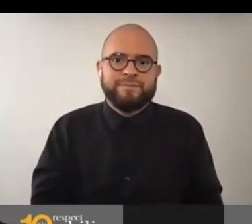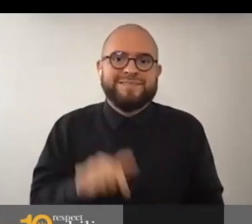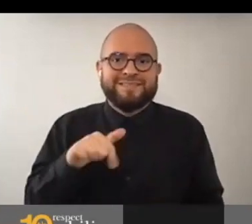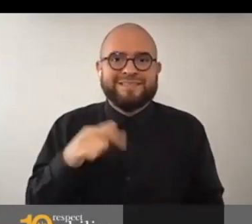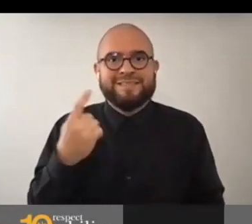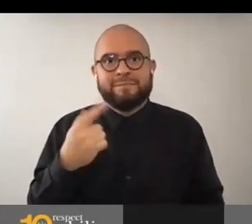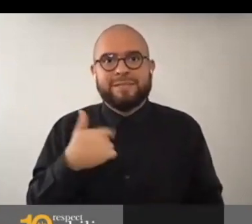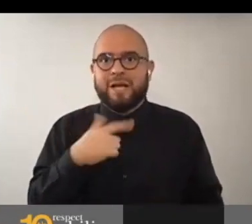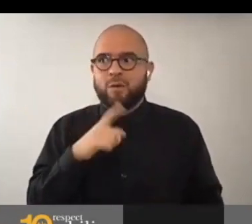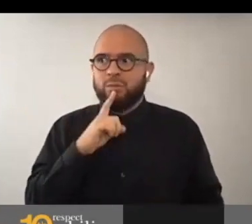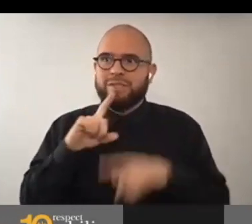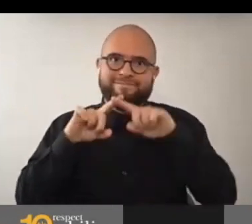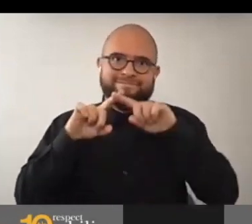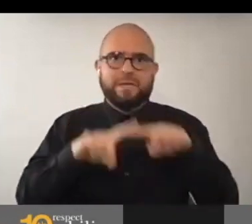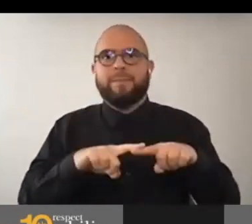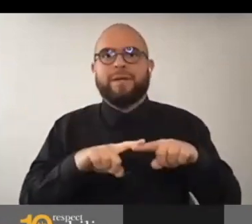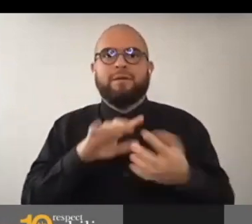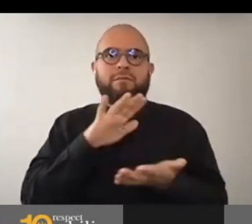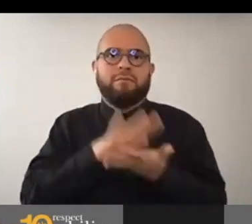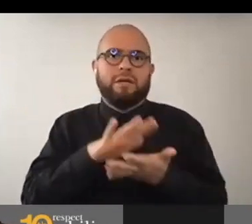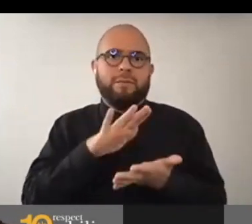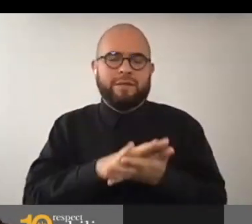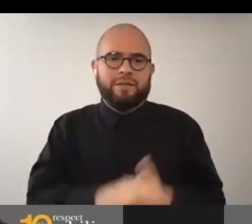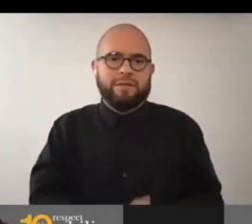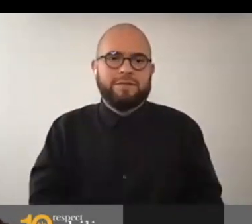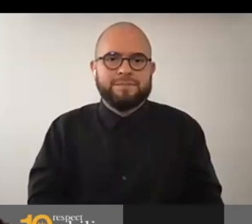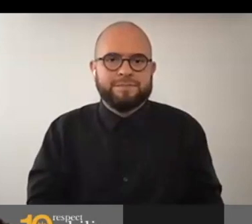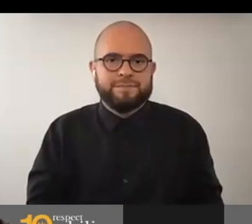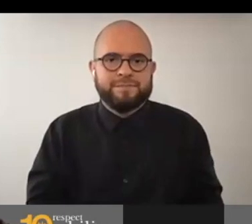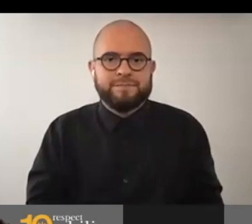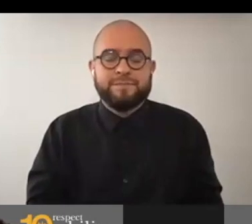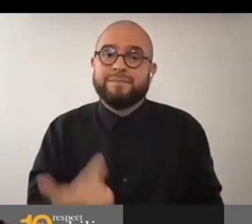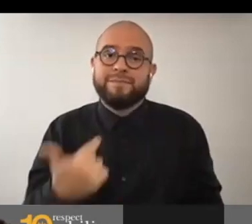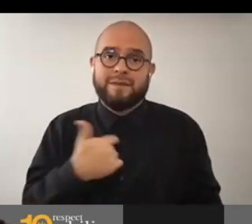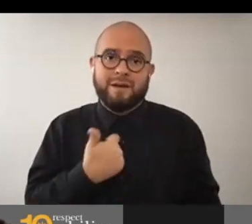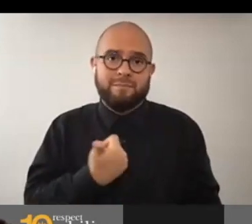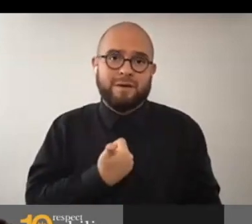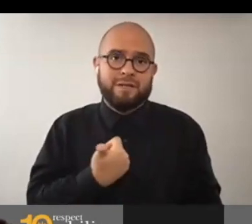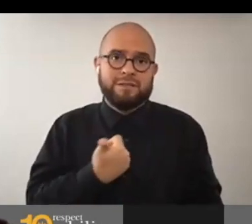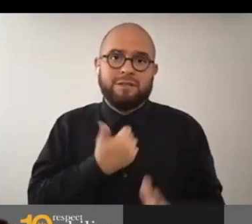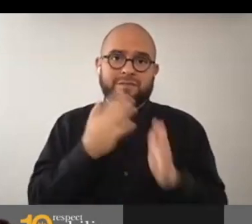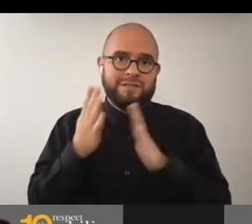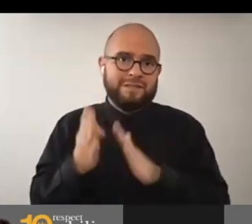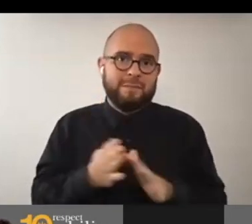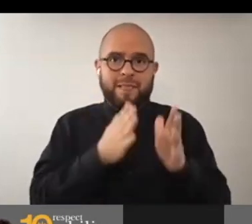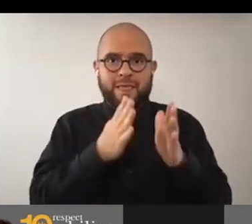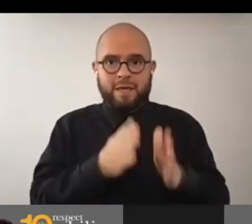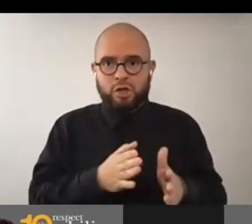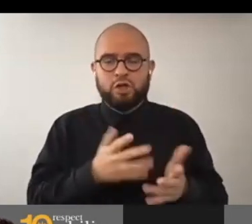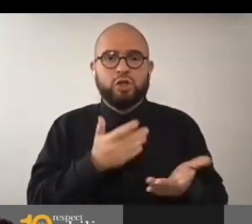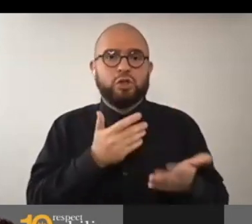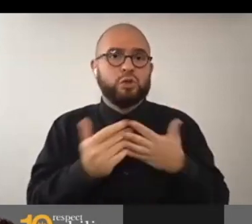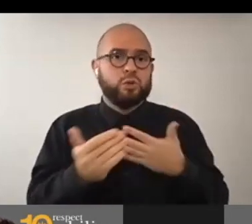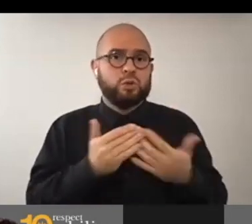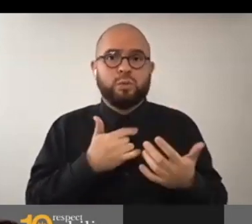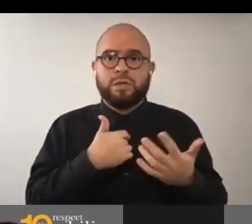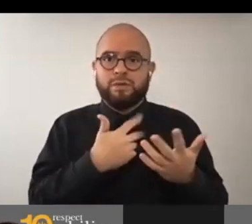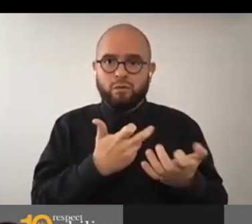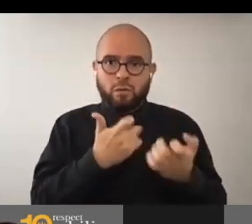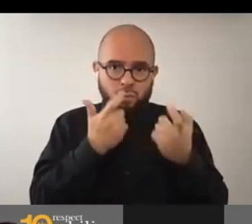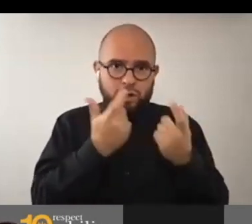academically. So I'm a planner. So whatever it is I want to do, like I